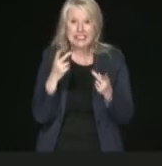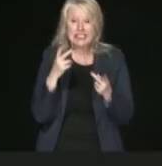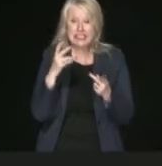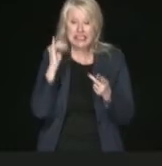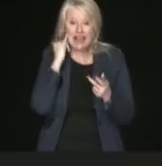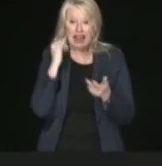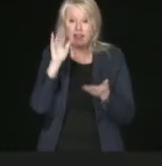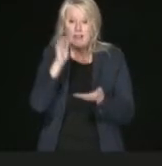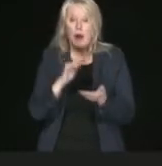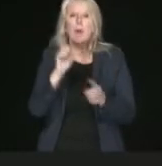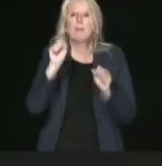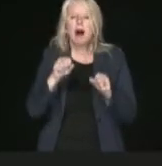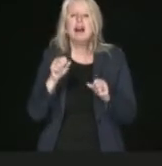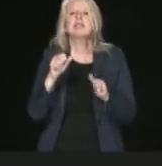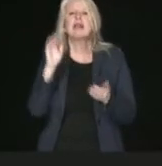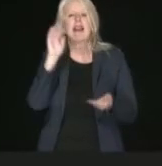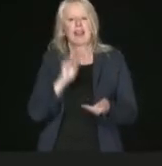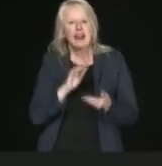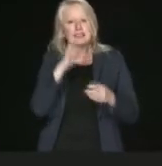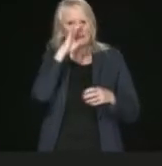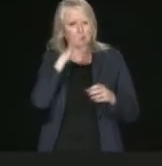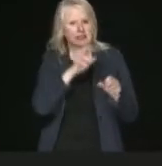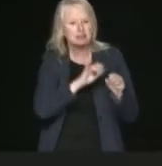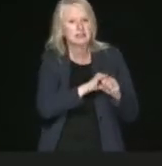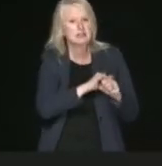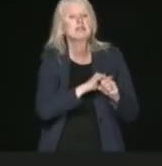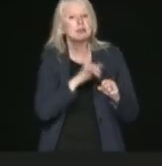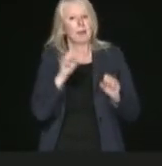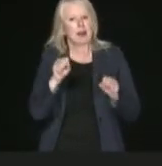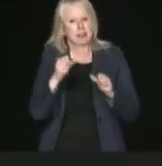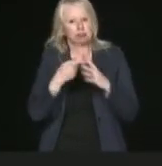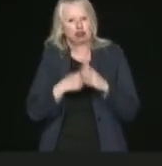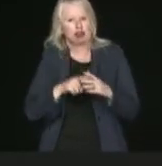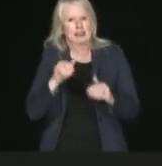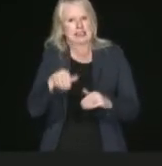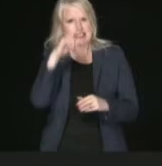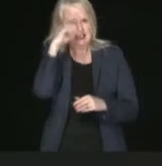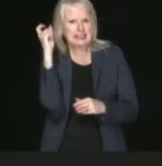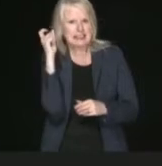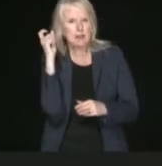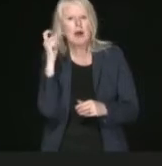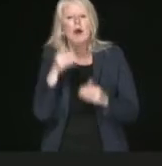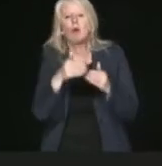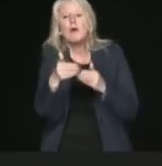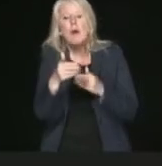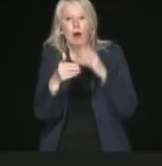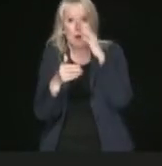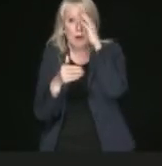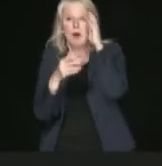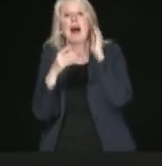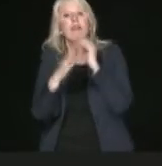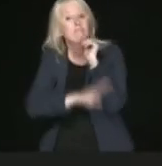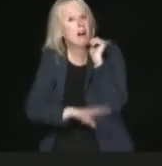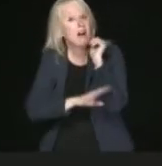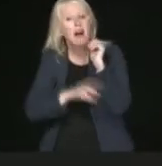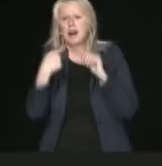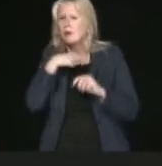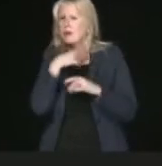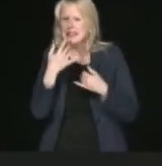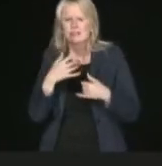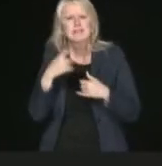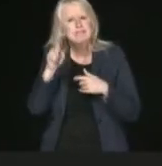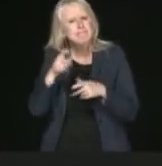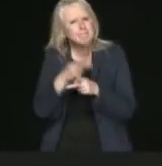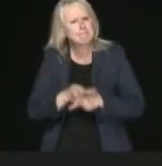relaxation could possibly start this summer. But even in the fall, we will have